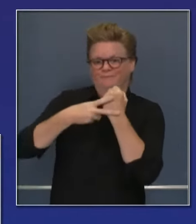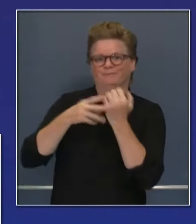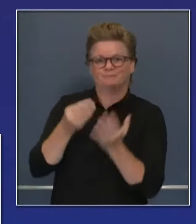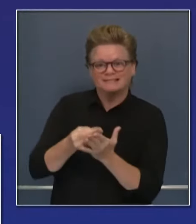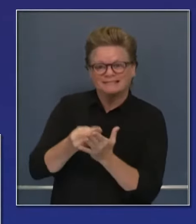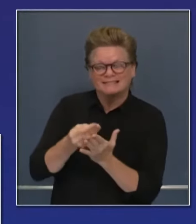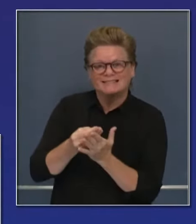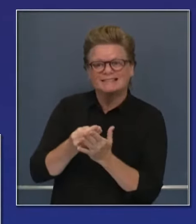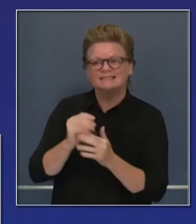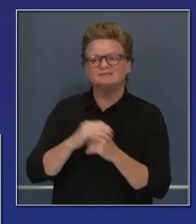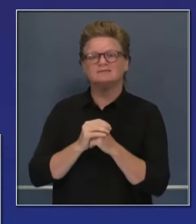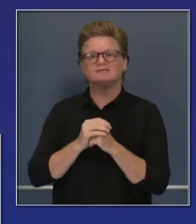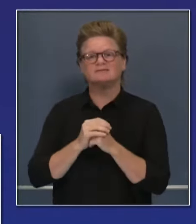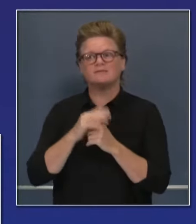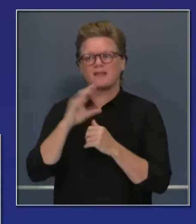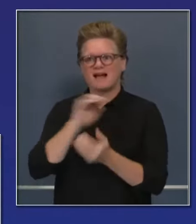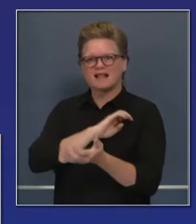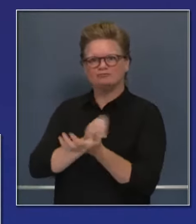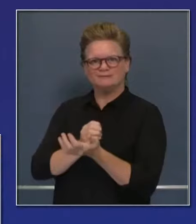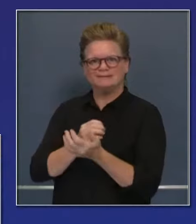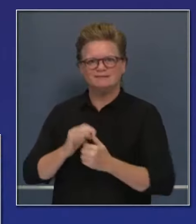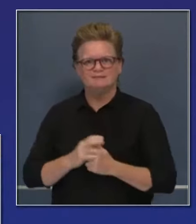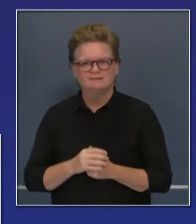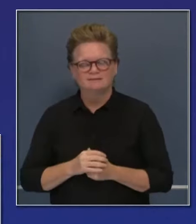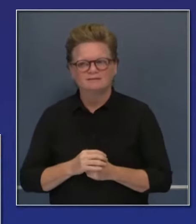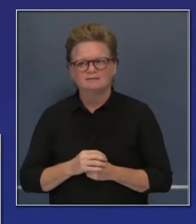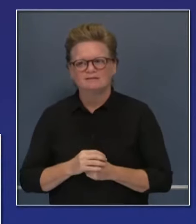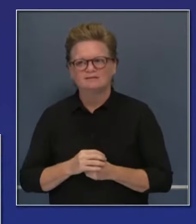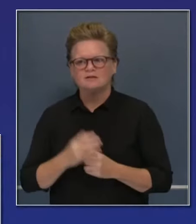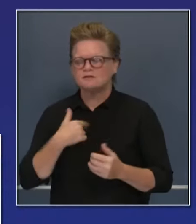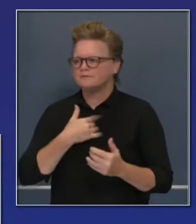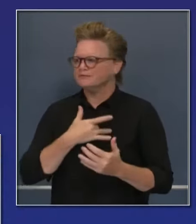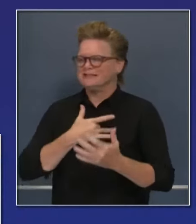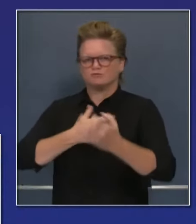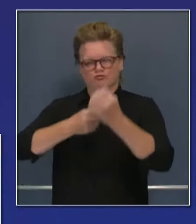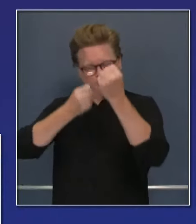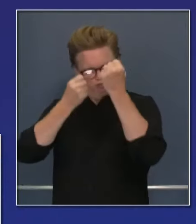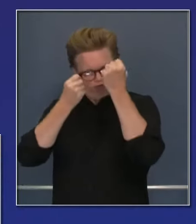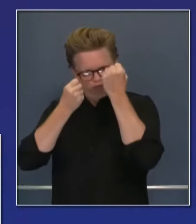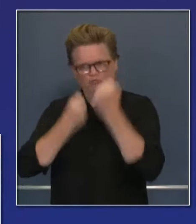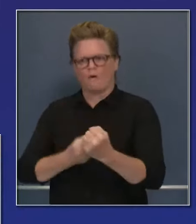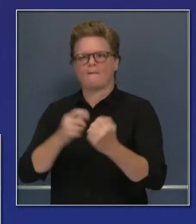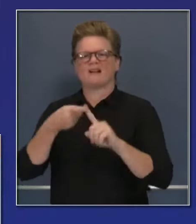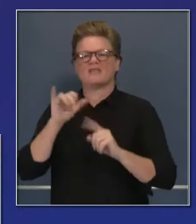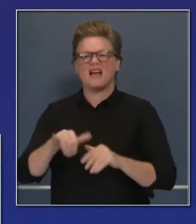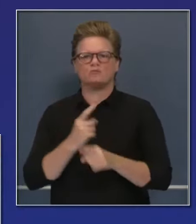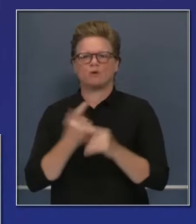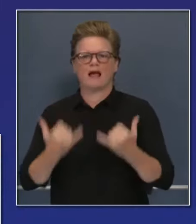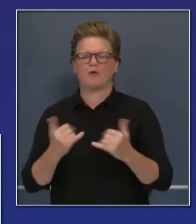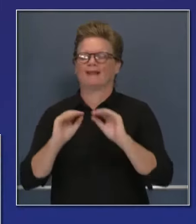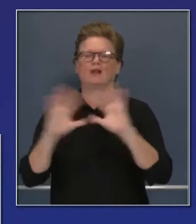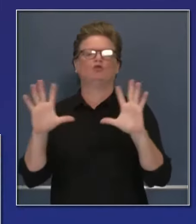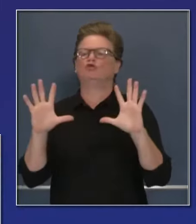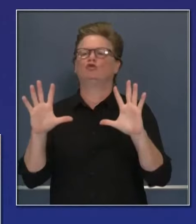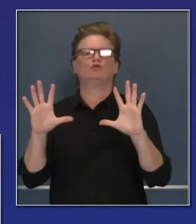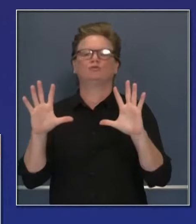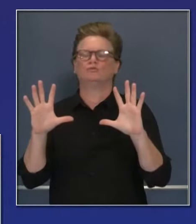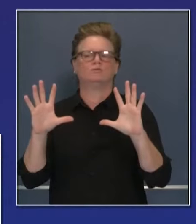nonetheless, never have I felt more of a sense of obligation, sense of purpose, to continue to